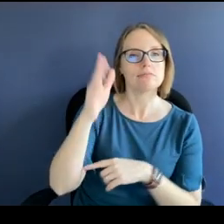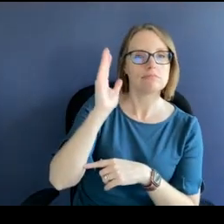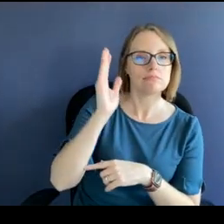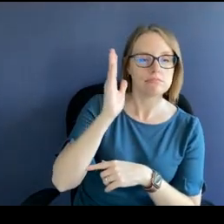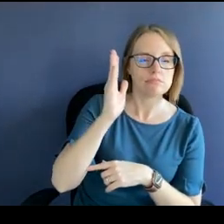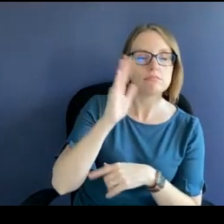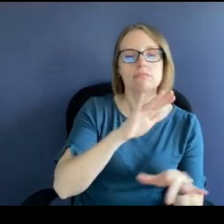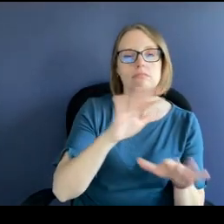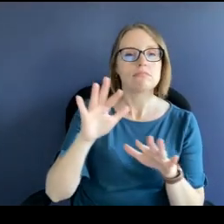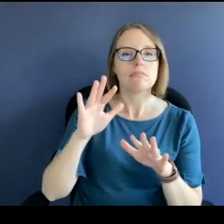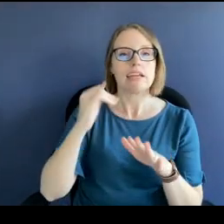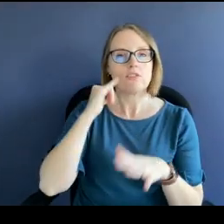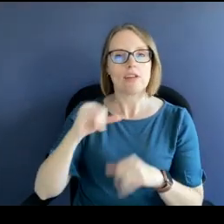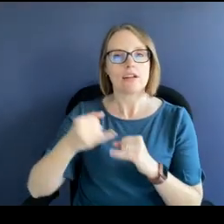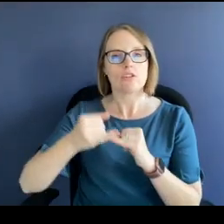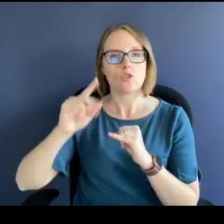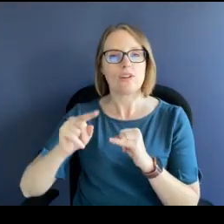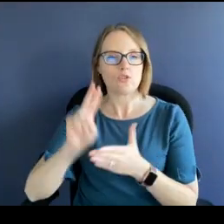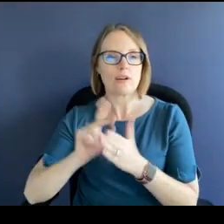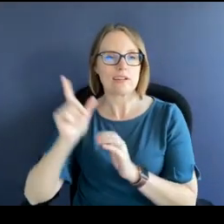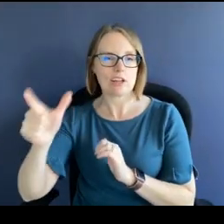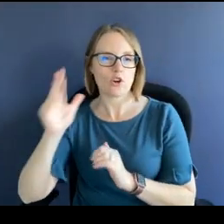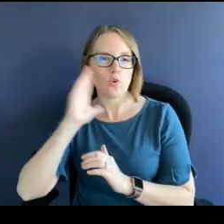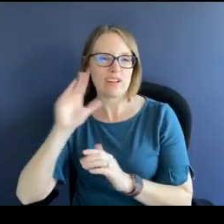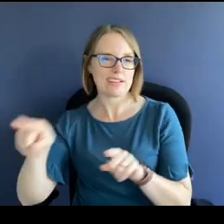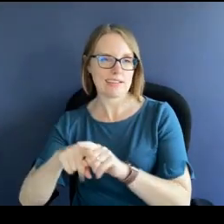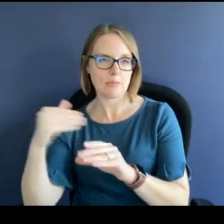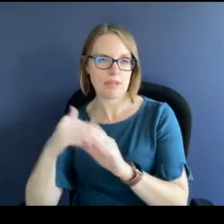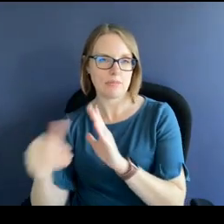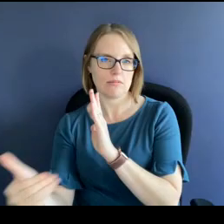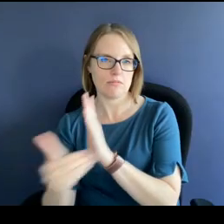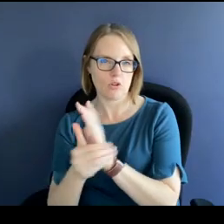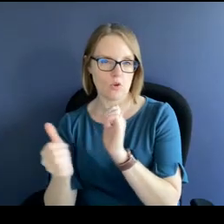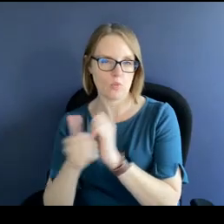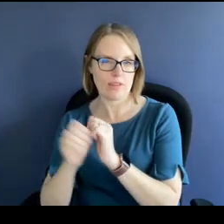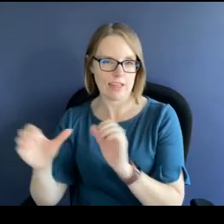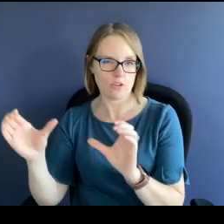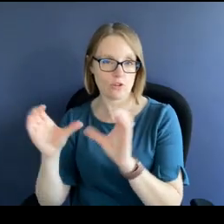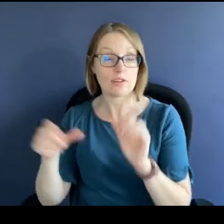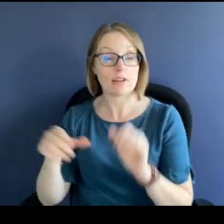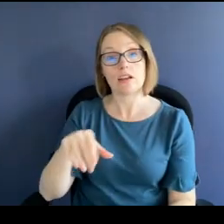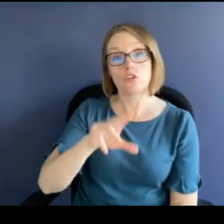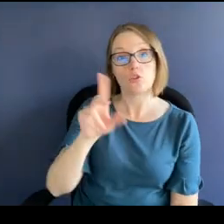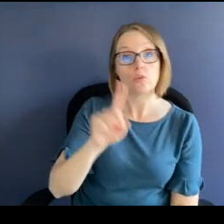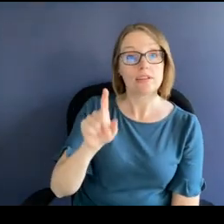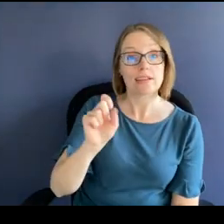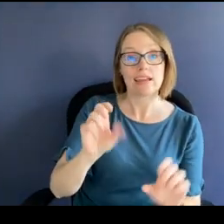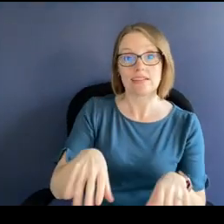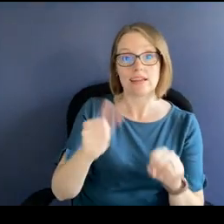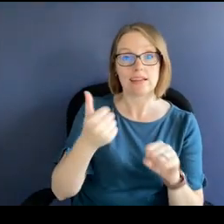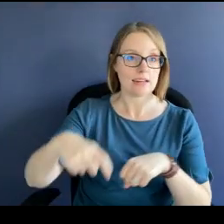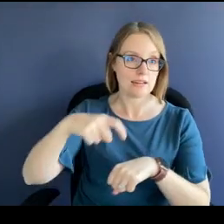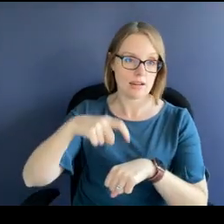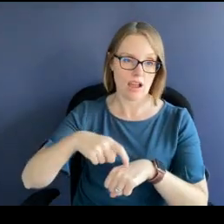sent to you before the webinar began. Quizzes may be taken at any time following this training